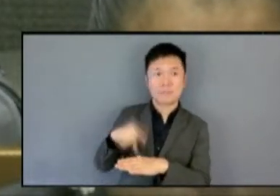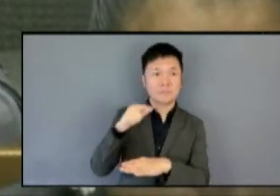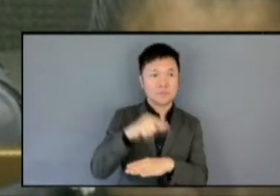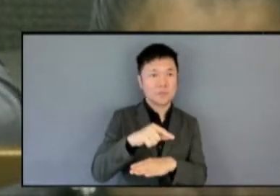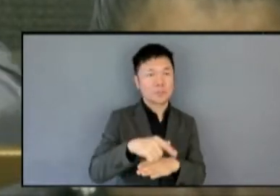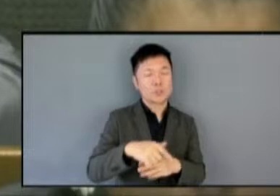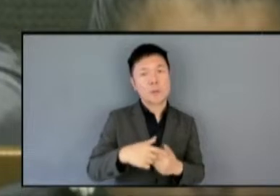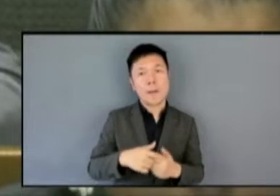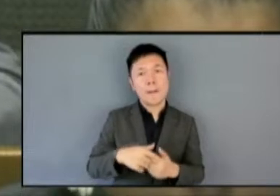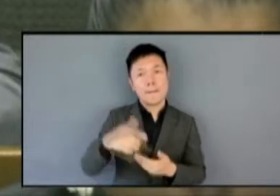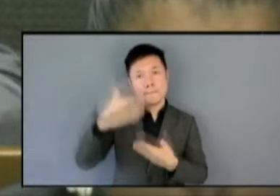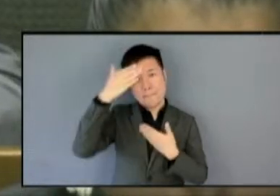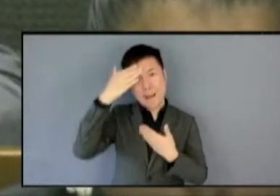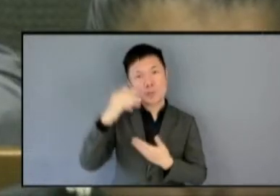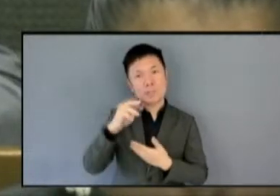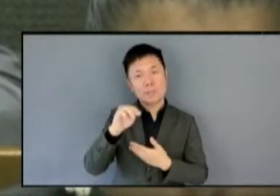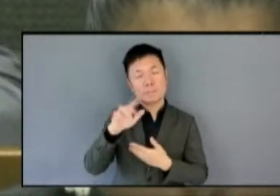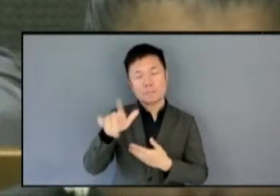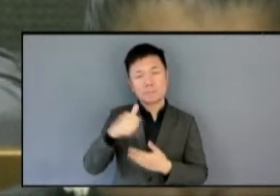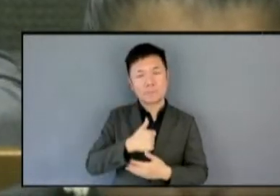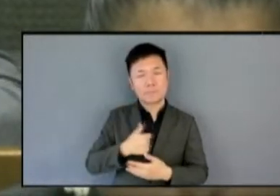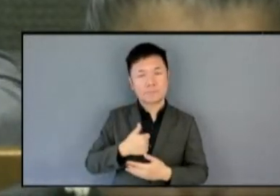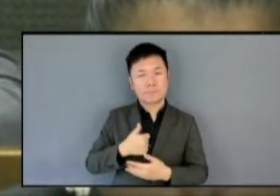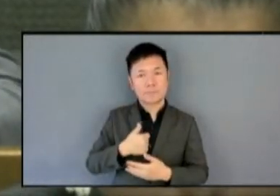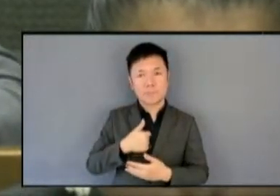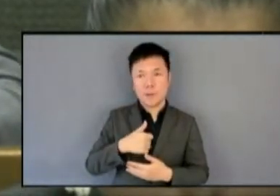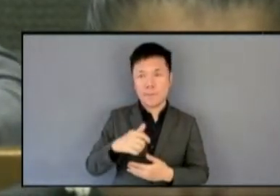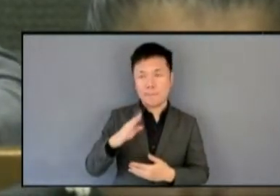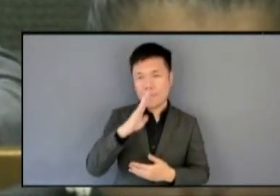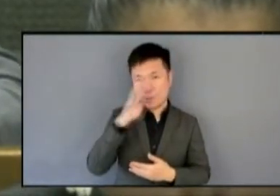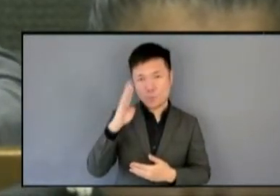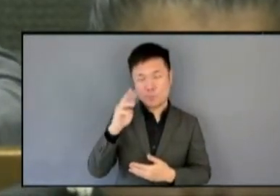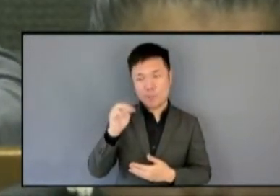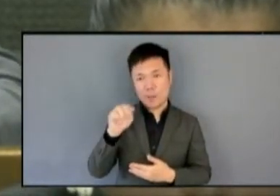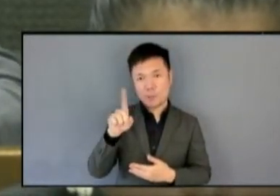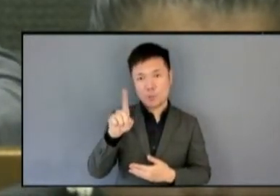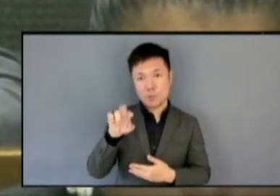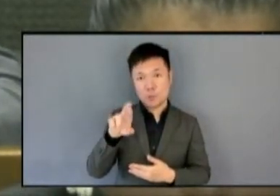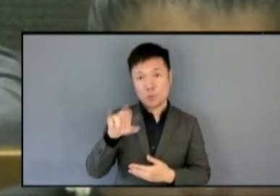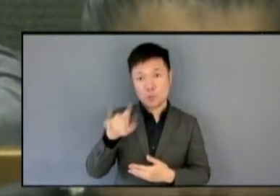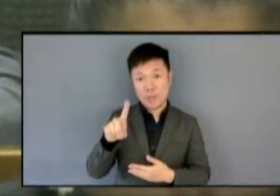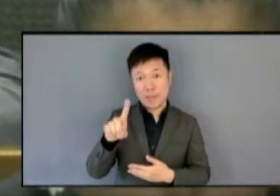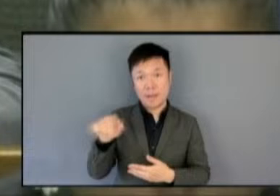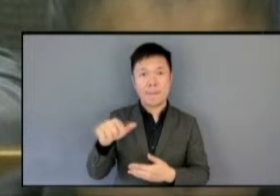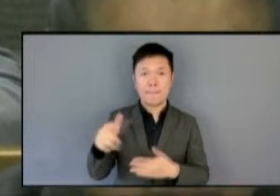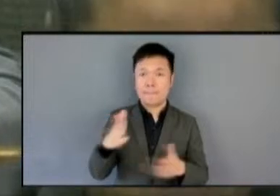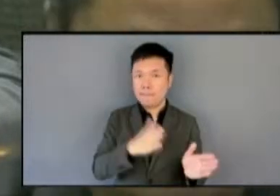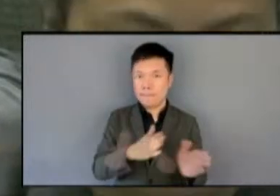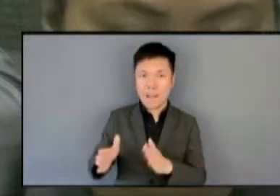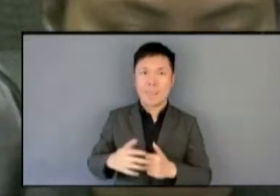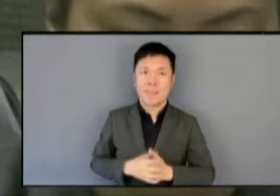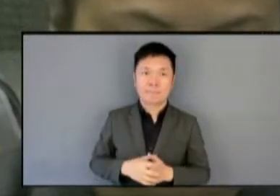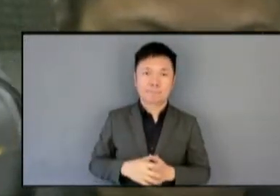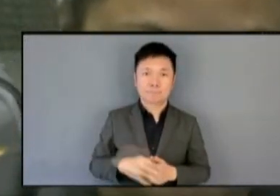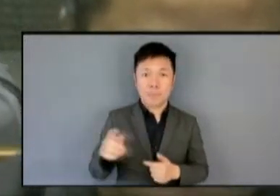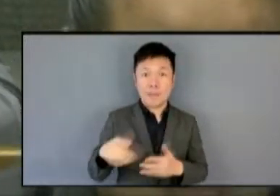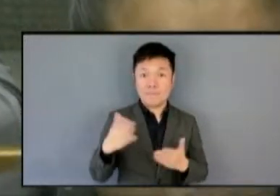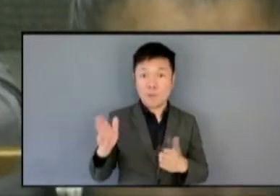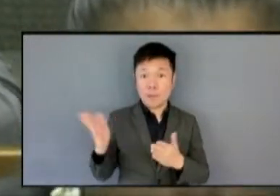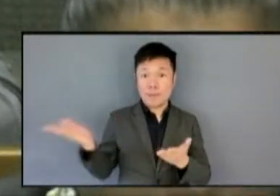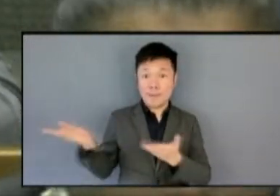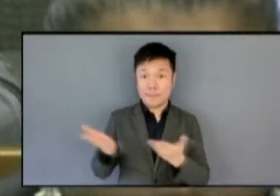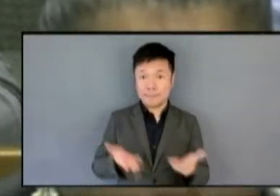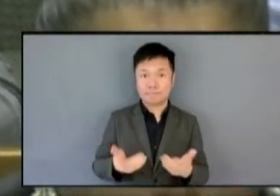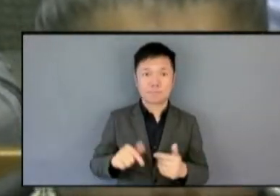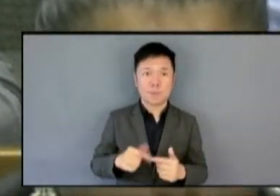on Aging. I am Anton Villanueva from Economic Research Institute for ASEAN in East and East Asia. It